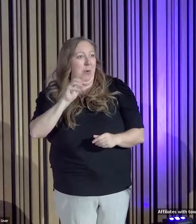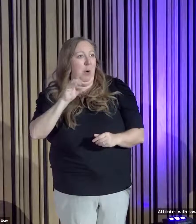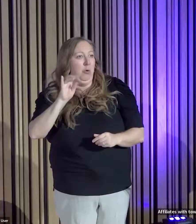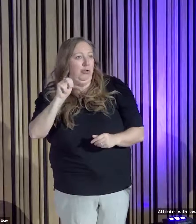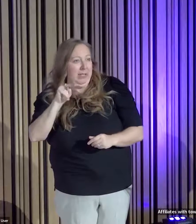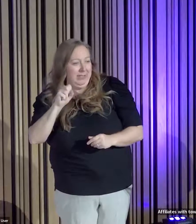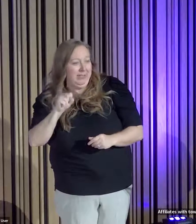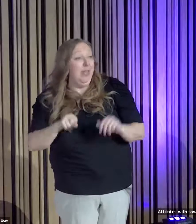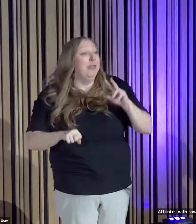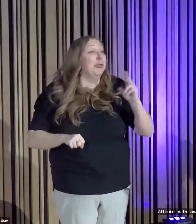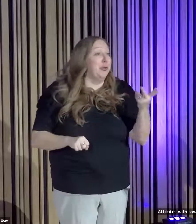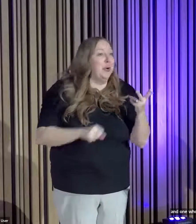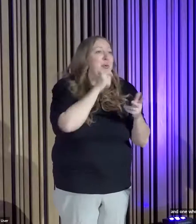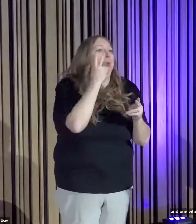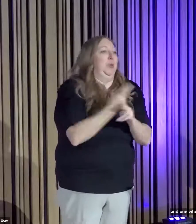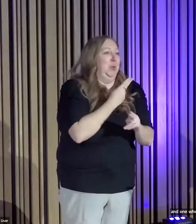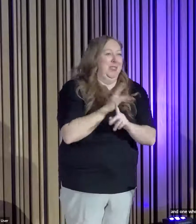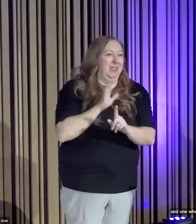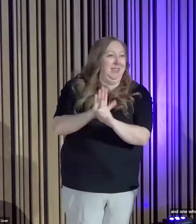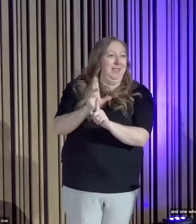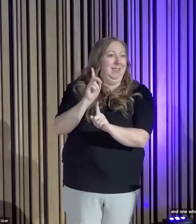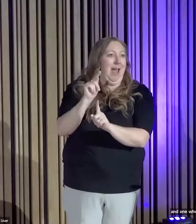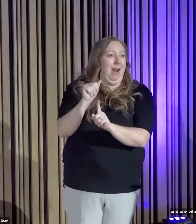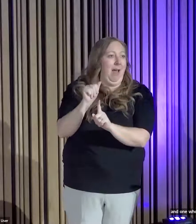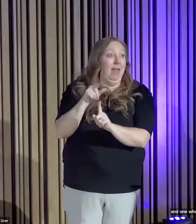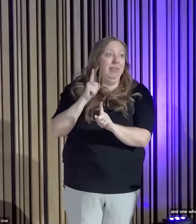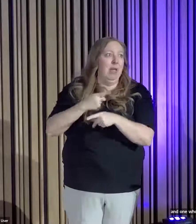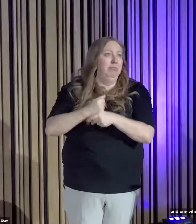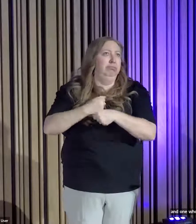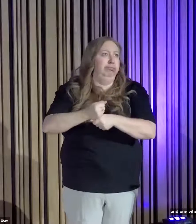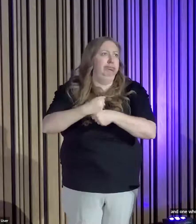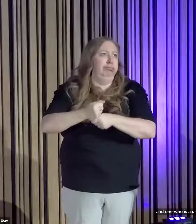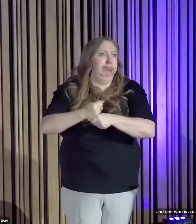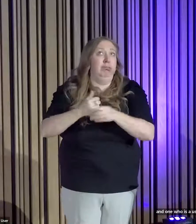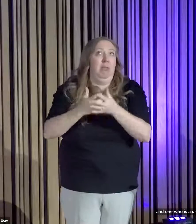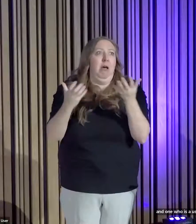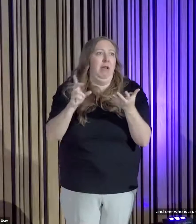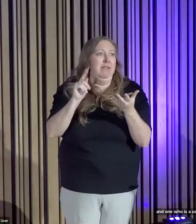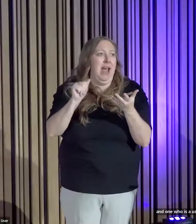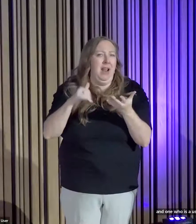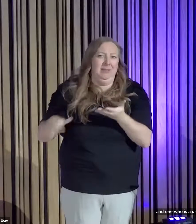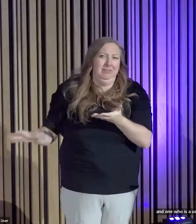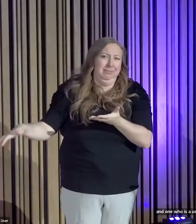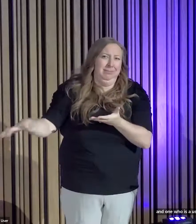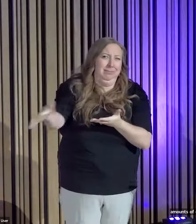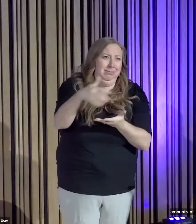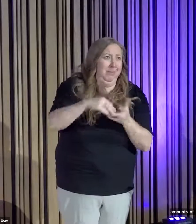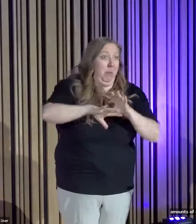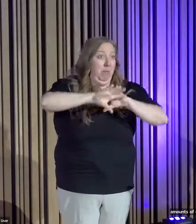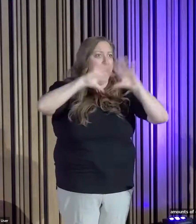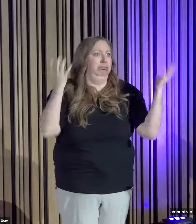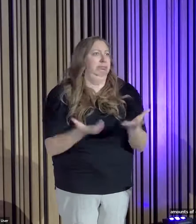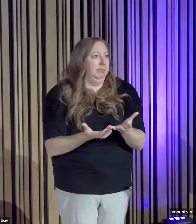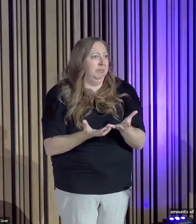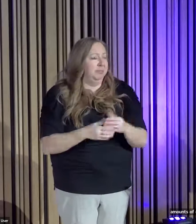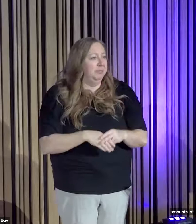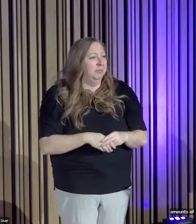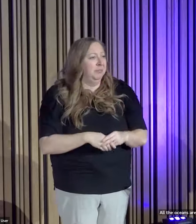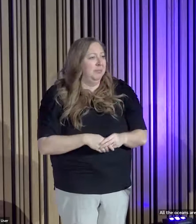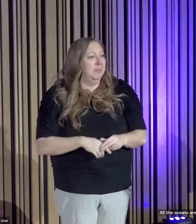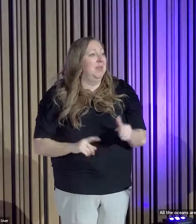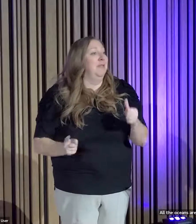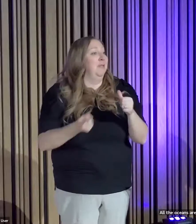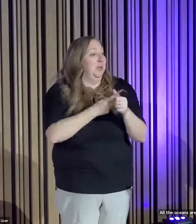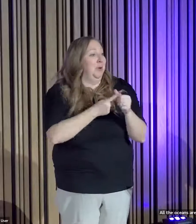They produce vast amounts of data from all over the globe. All the oceans are around the Earth. And first, we're going to hear from Romain